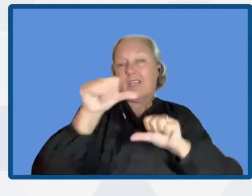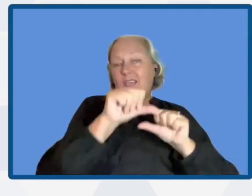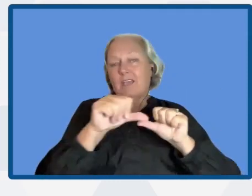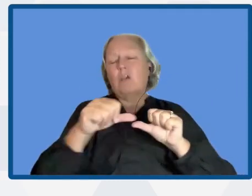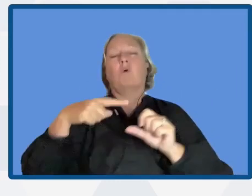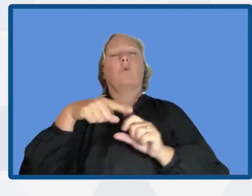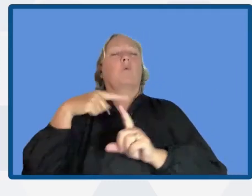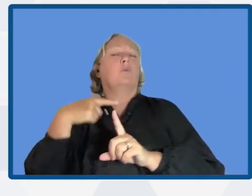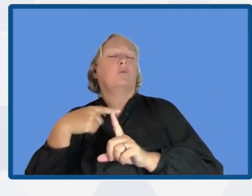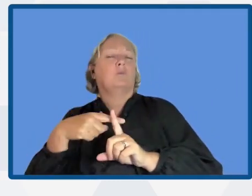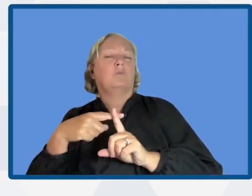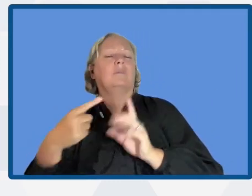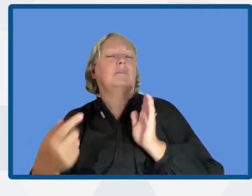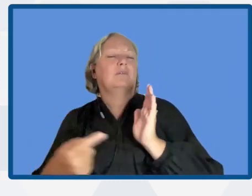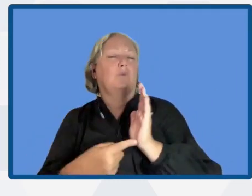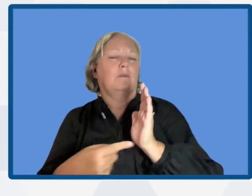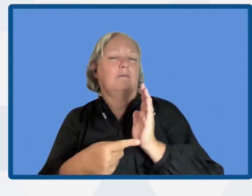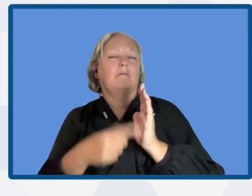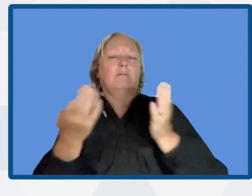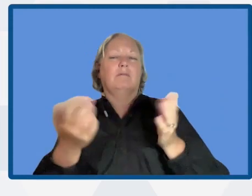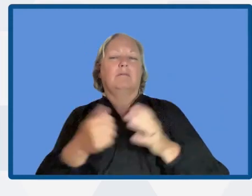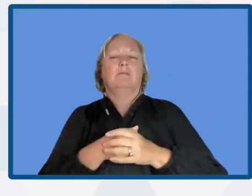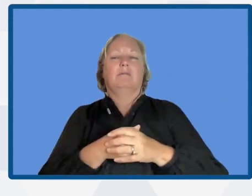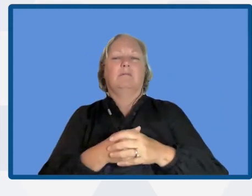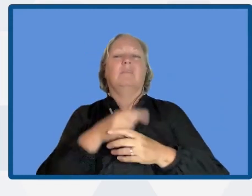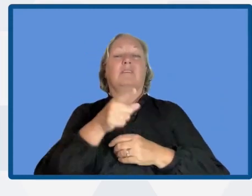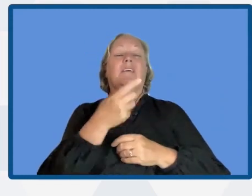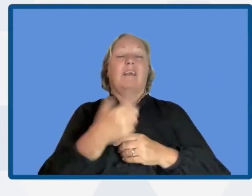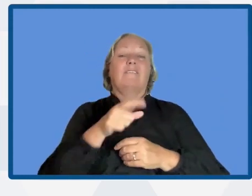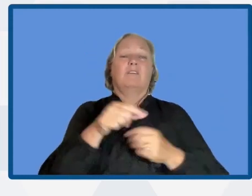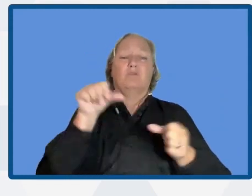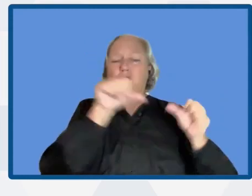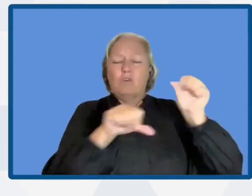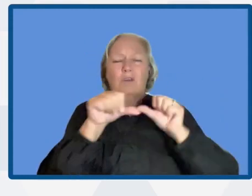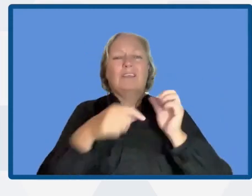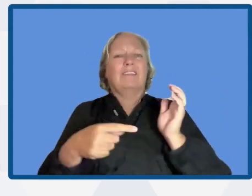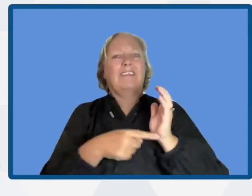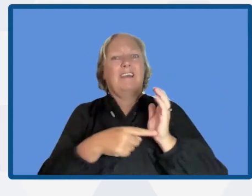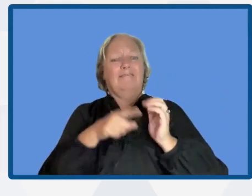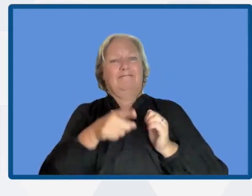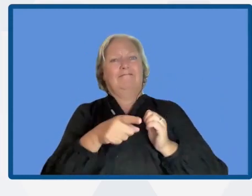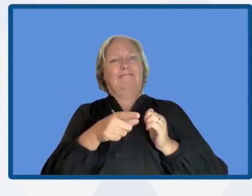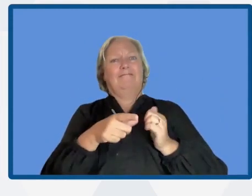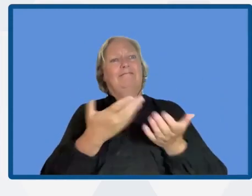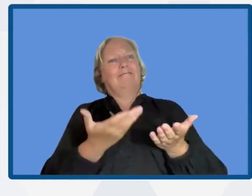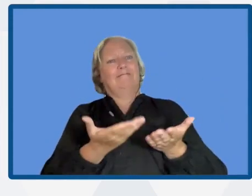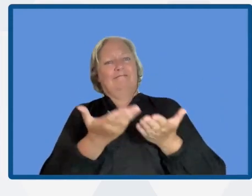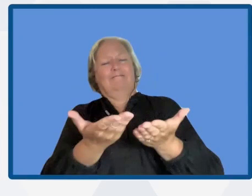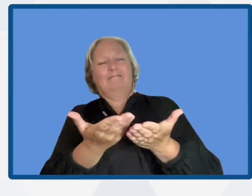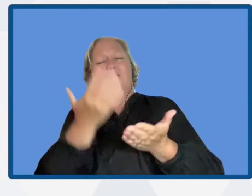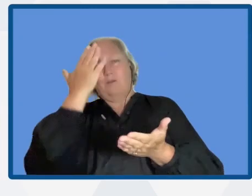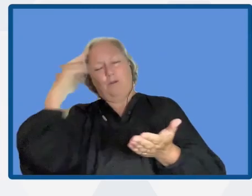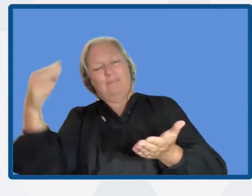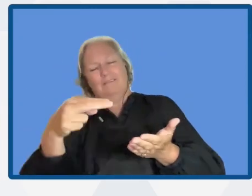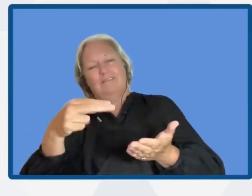Academic science and technology with citizens science and technology. This has shown that the communities profit from this